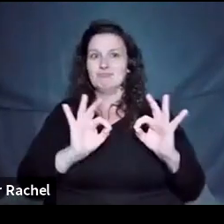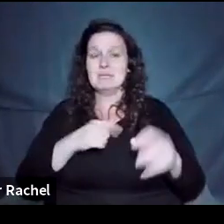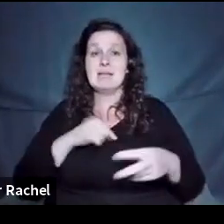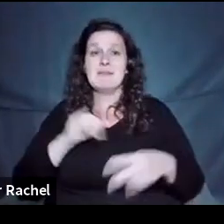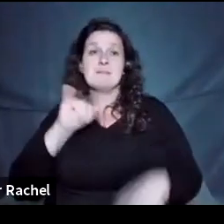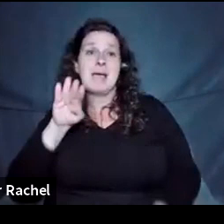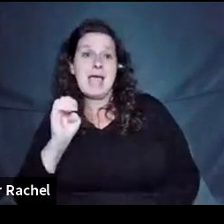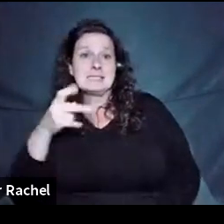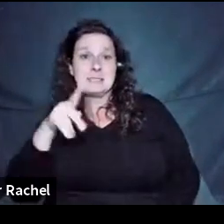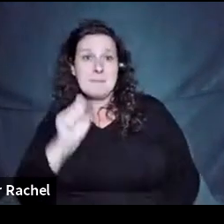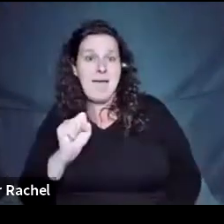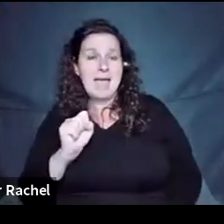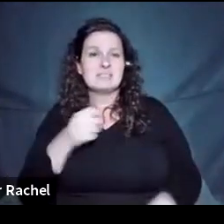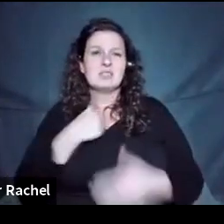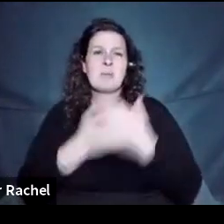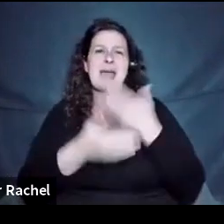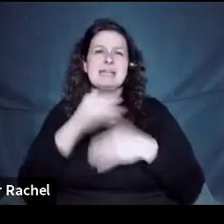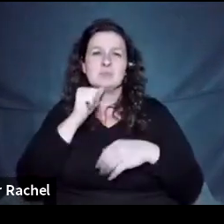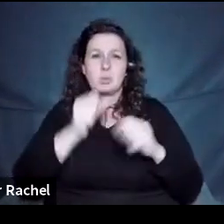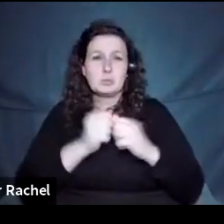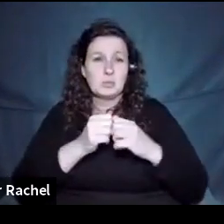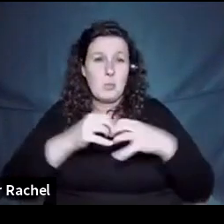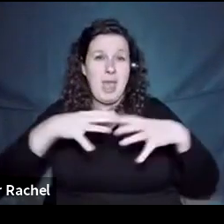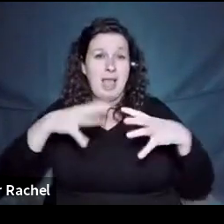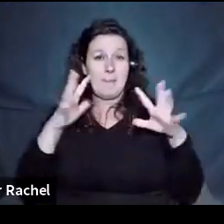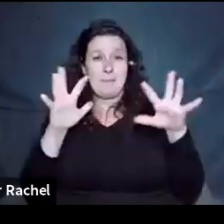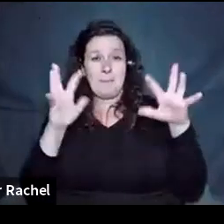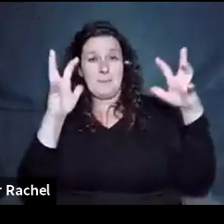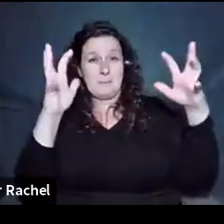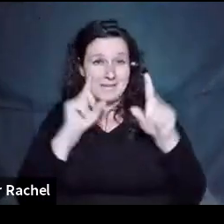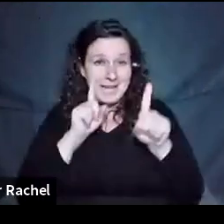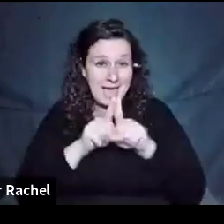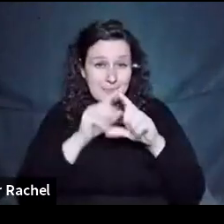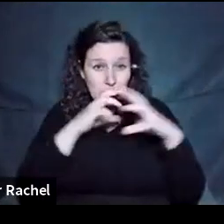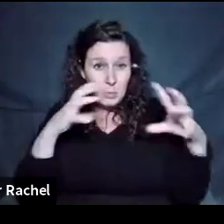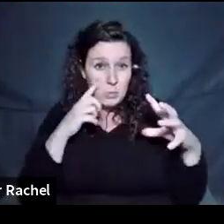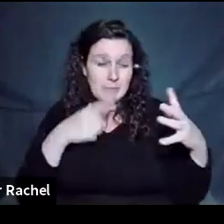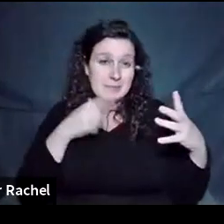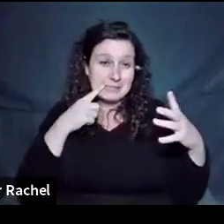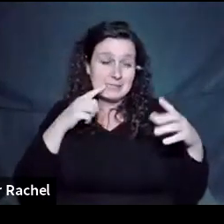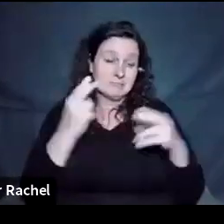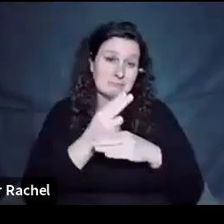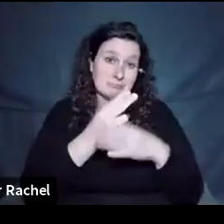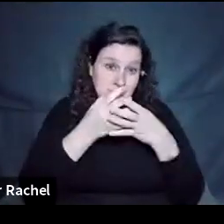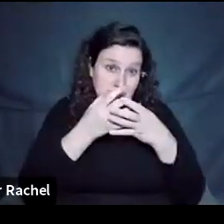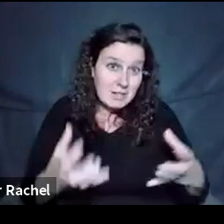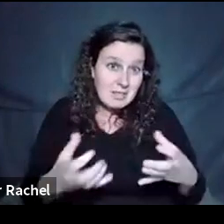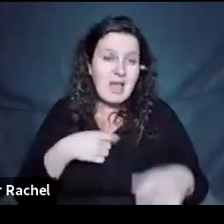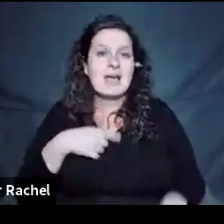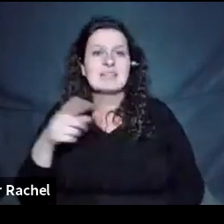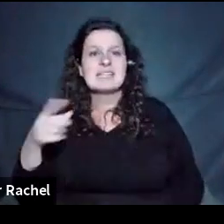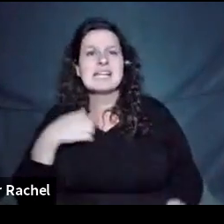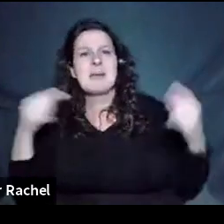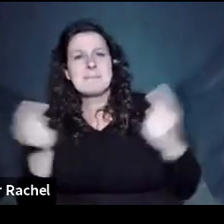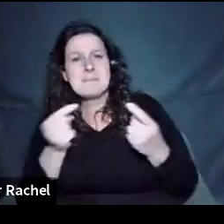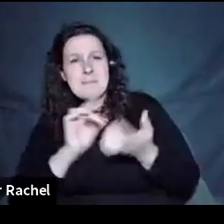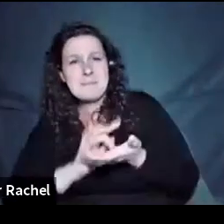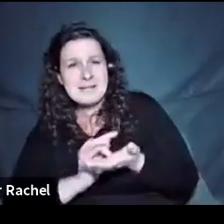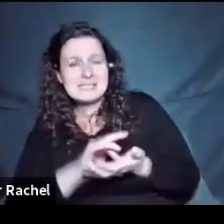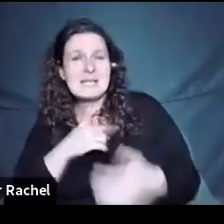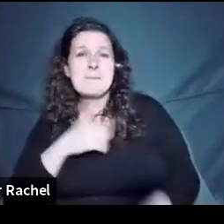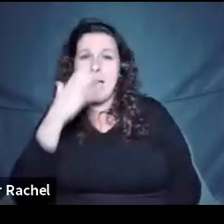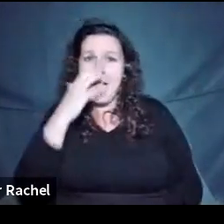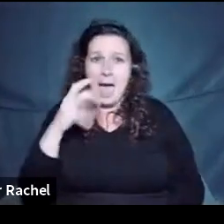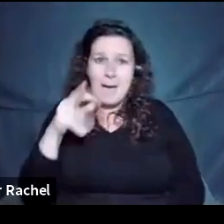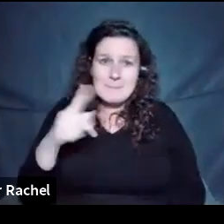packs so that my hands don't swell up like big gigantic balloons from overdoing it. And he's got my pain medicine and my hot pack